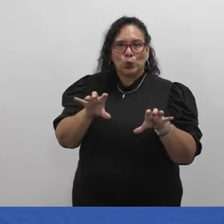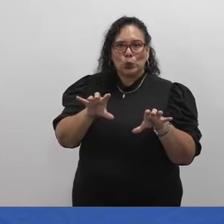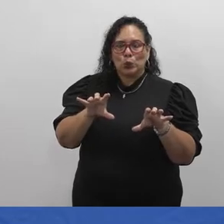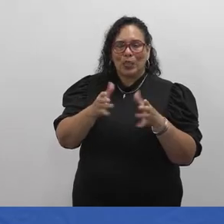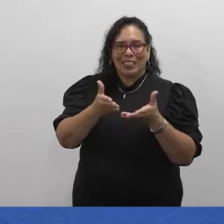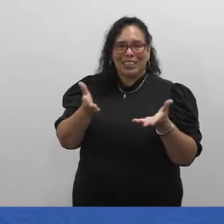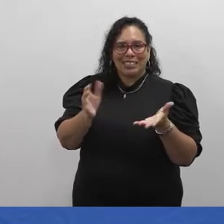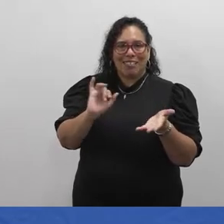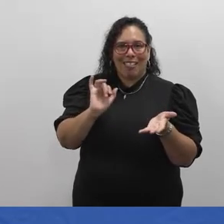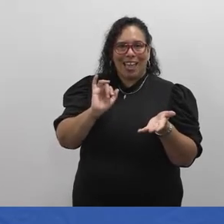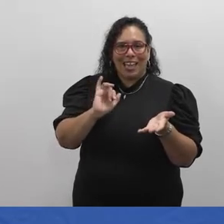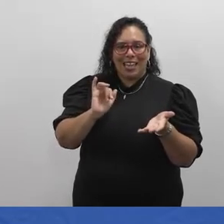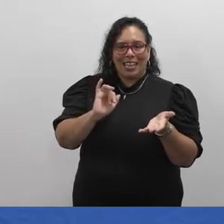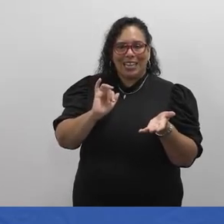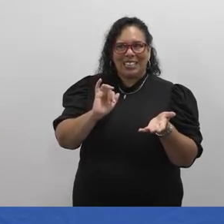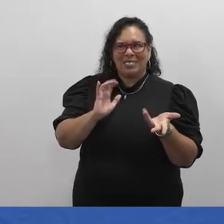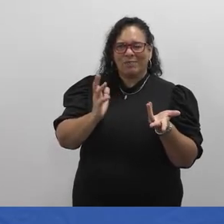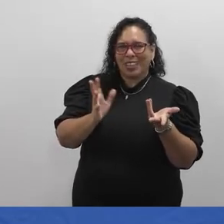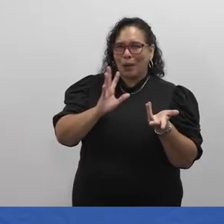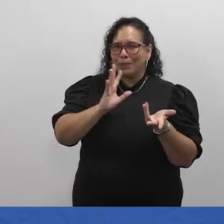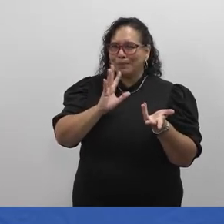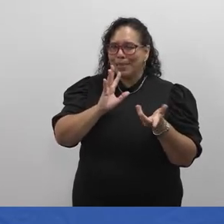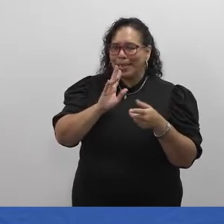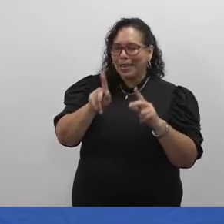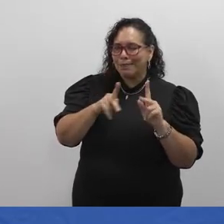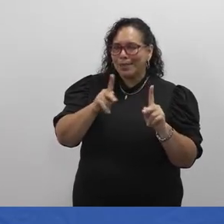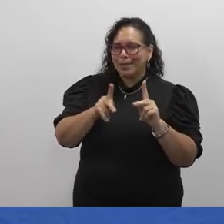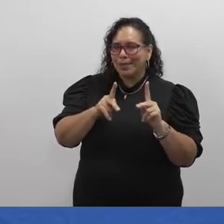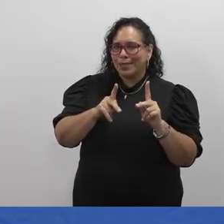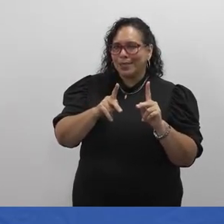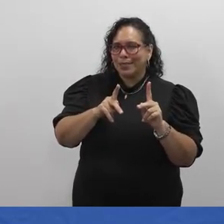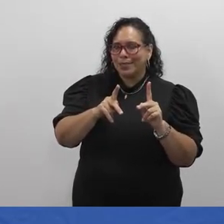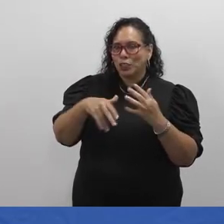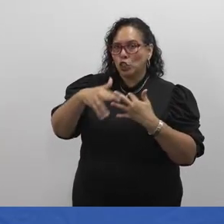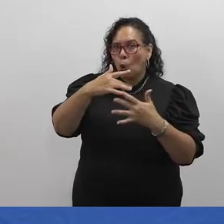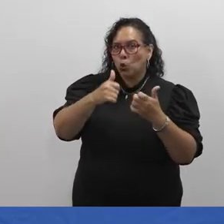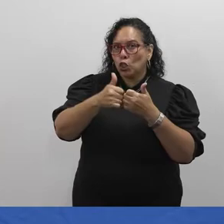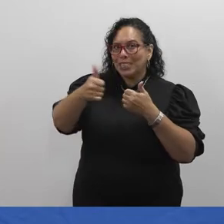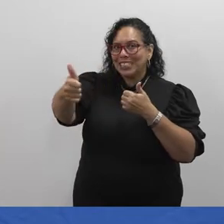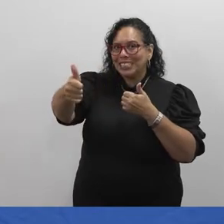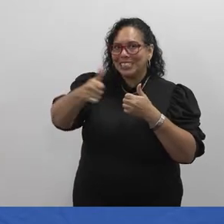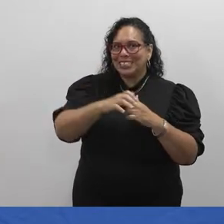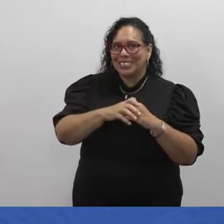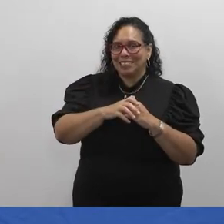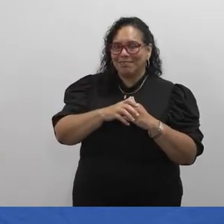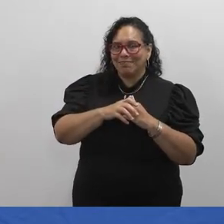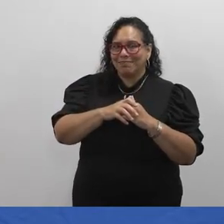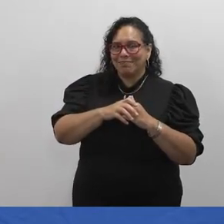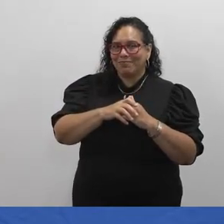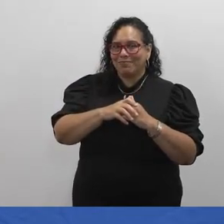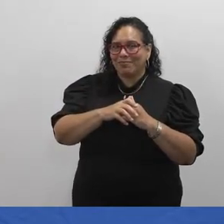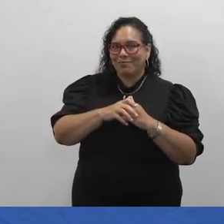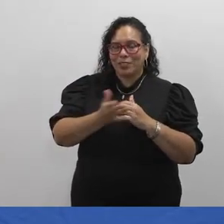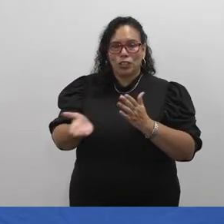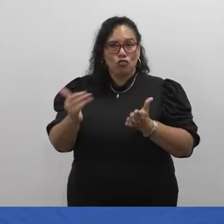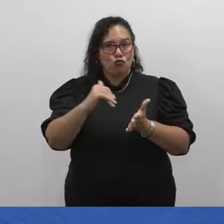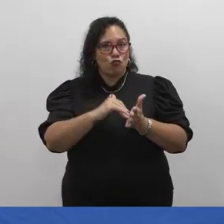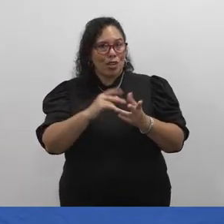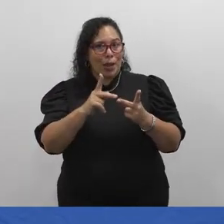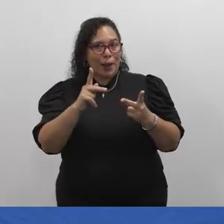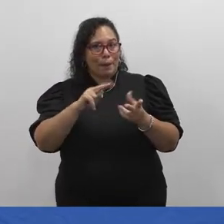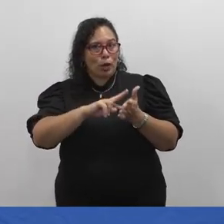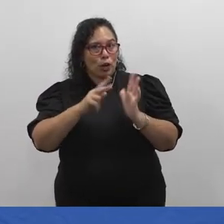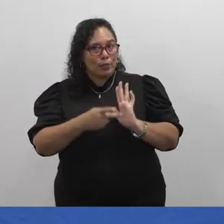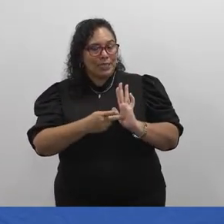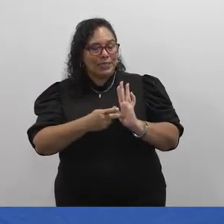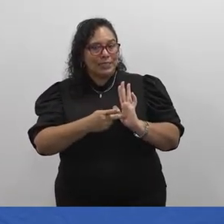like, and I'm speaking to folks that came, social distancing mm-hmm. at our schools, repurpose, reimagine what